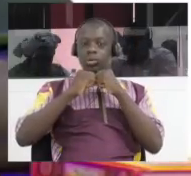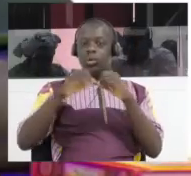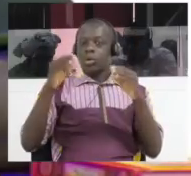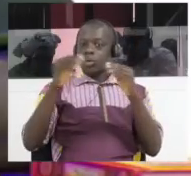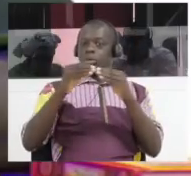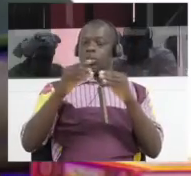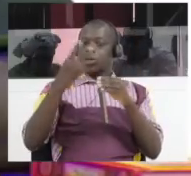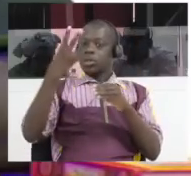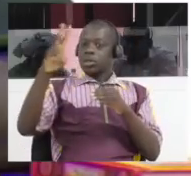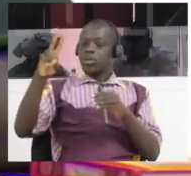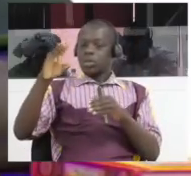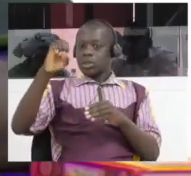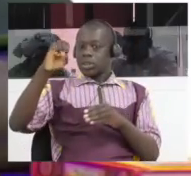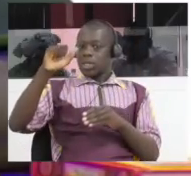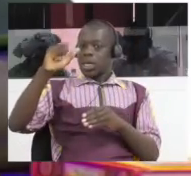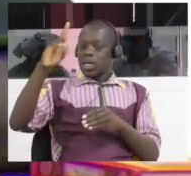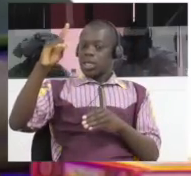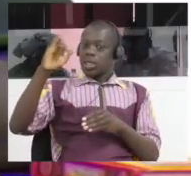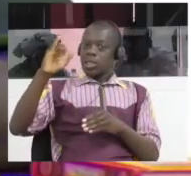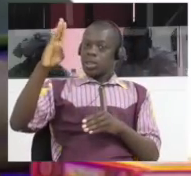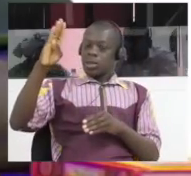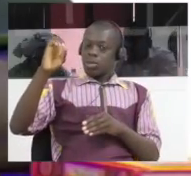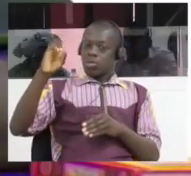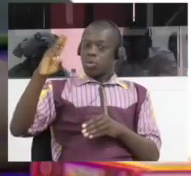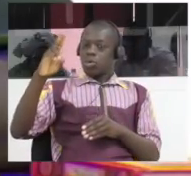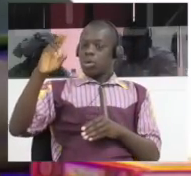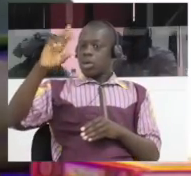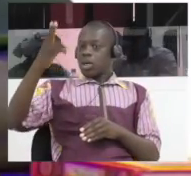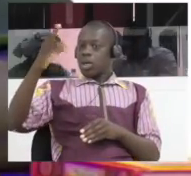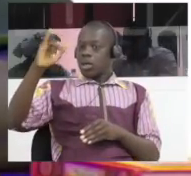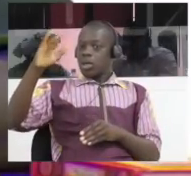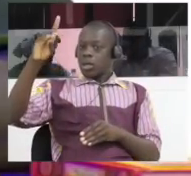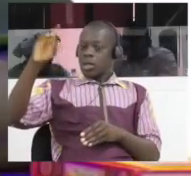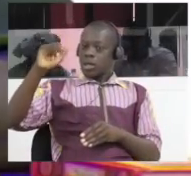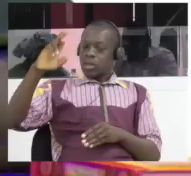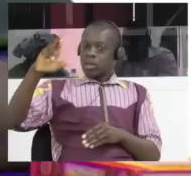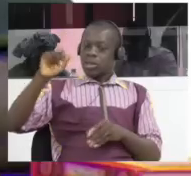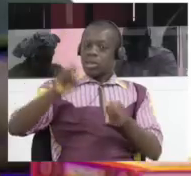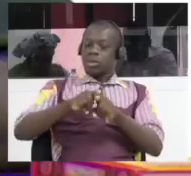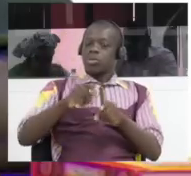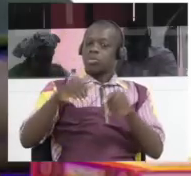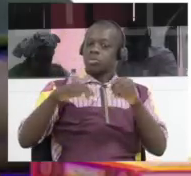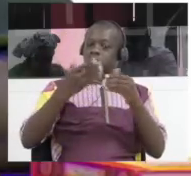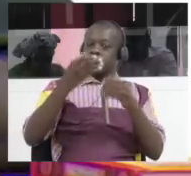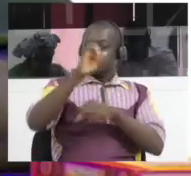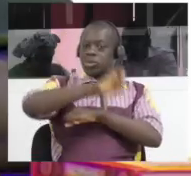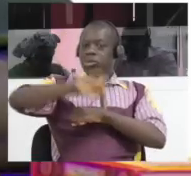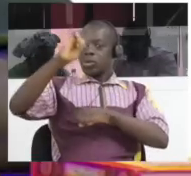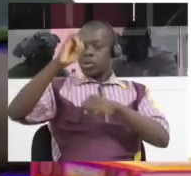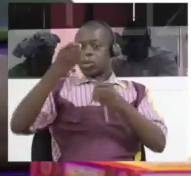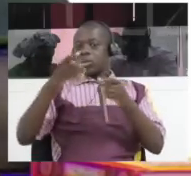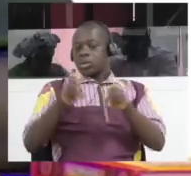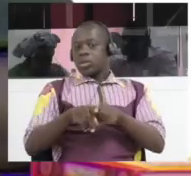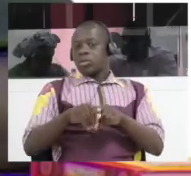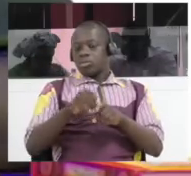with Second Lieutenant Sadibu Haidara, with some unnamed senior non-commissioned officers, were